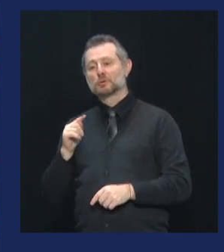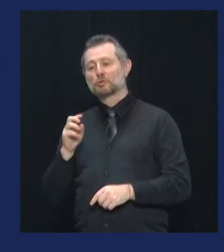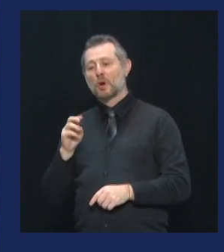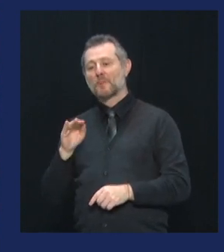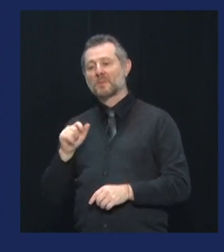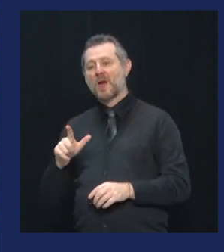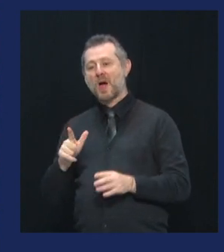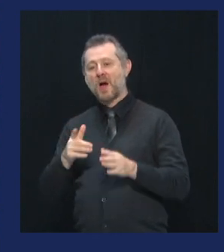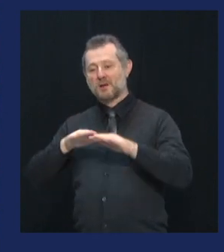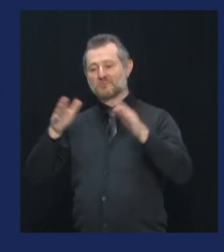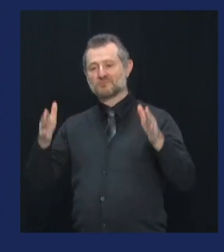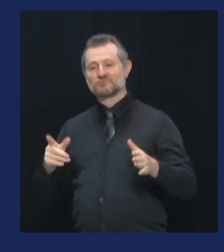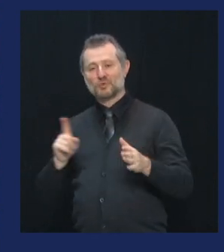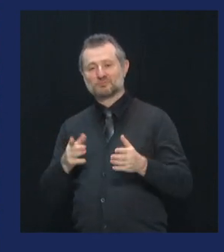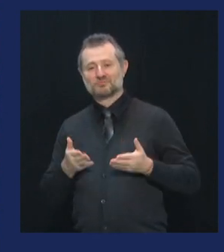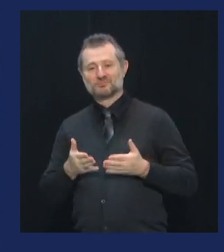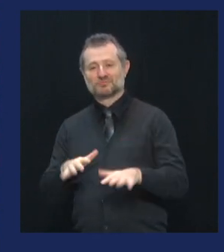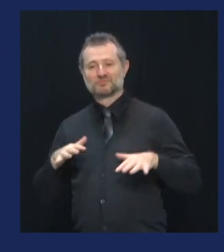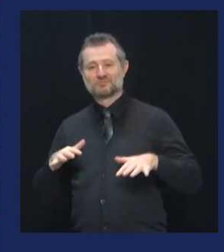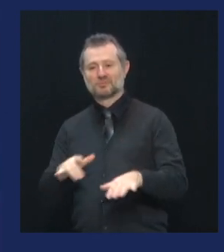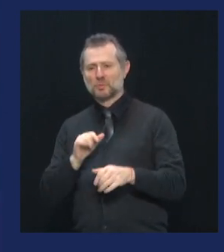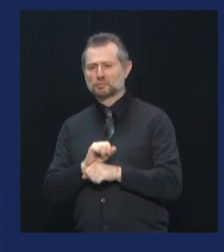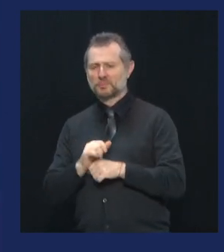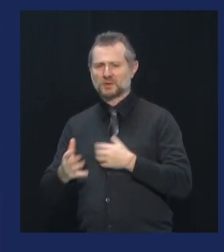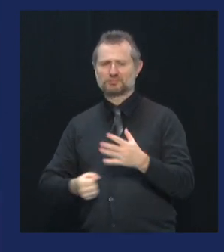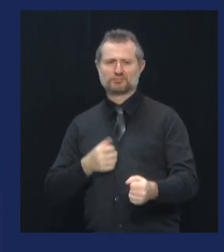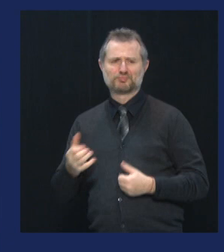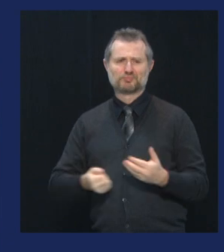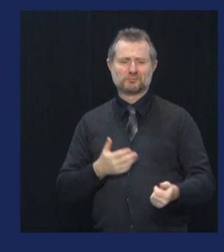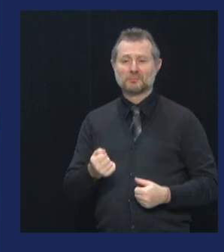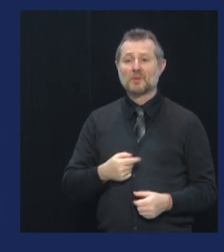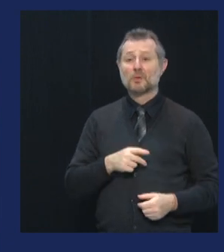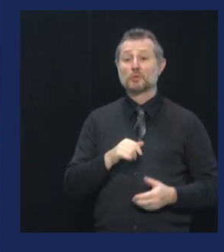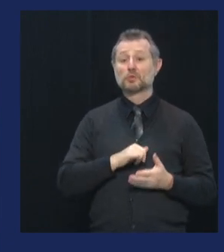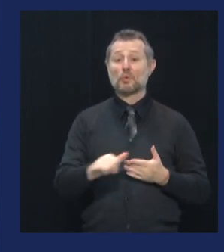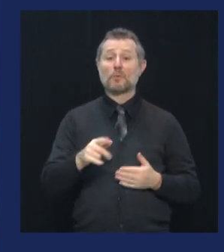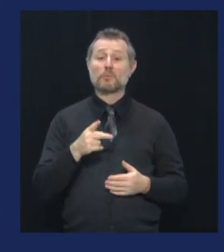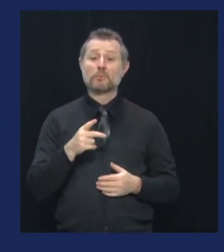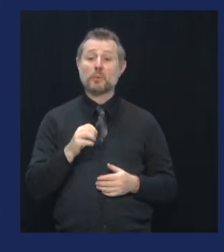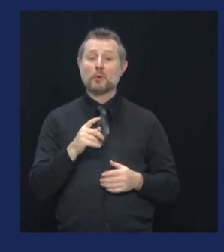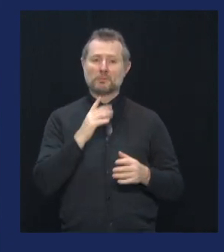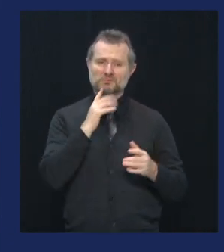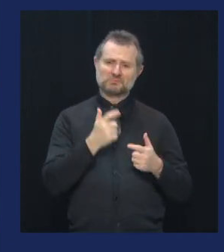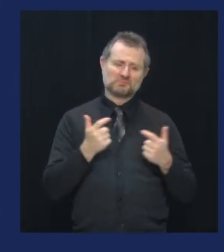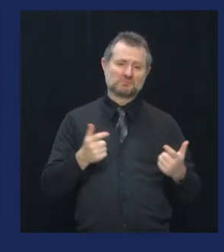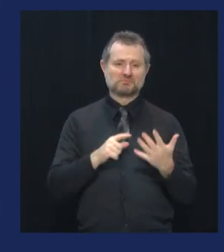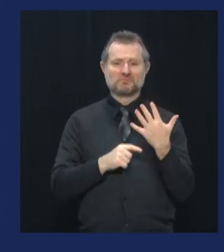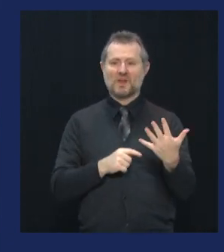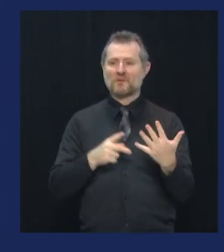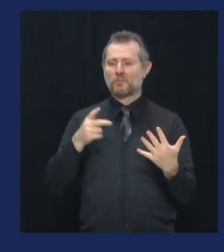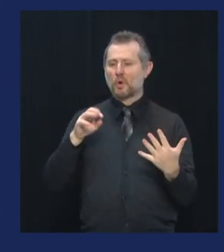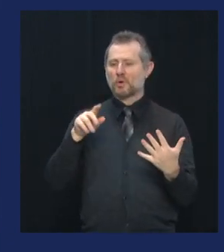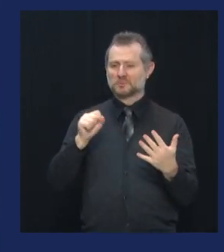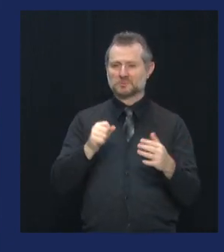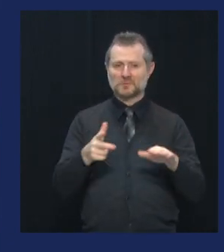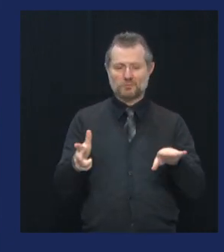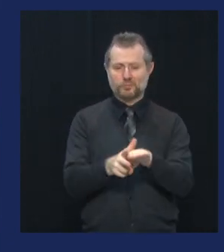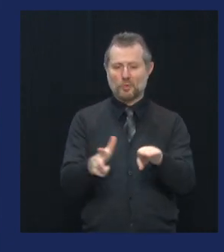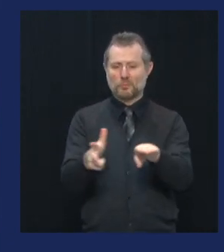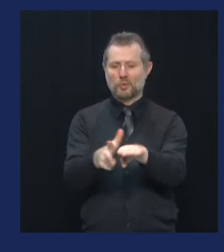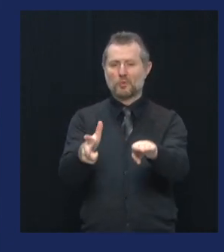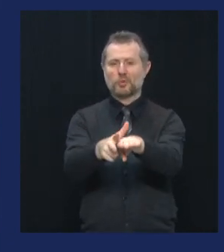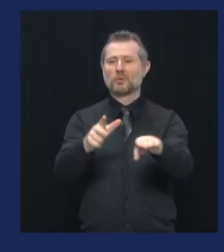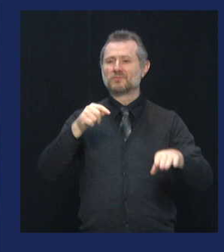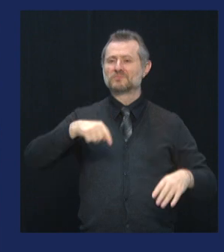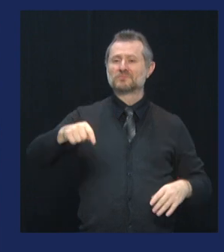plan, New York State will now have 5 active port facilities serving the offshore wind industry, more than